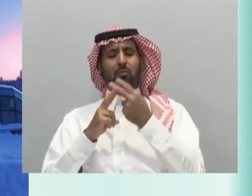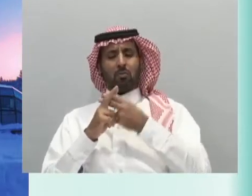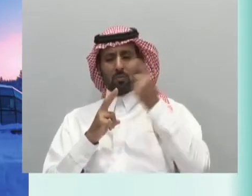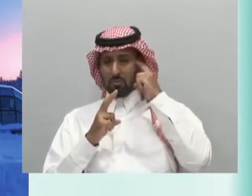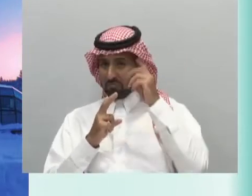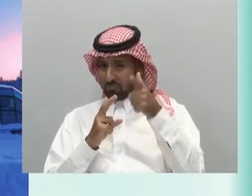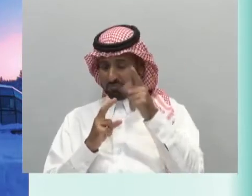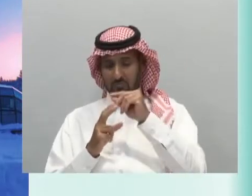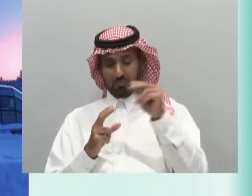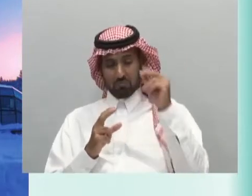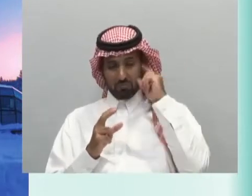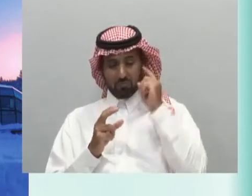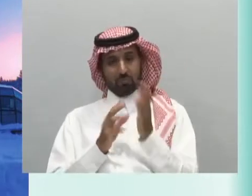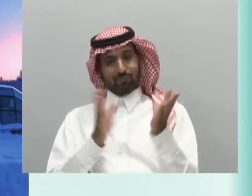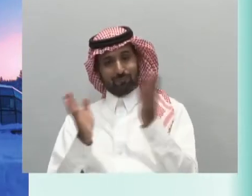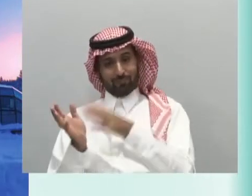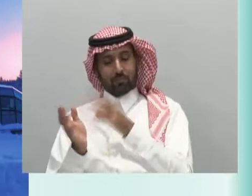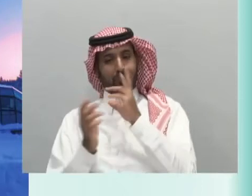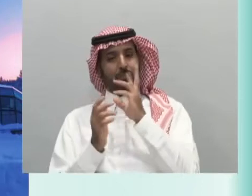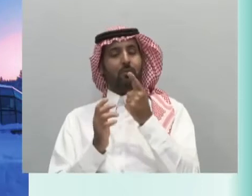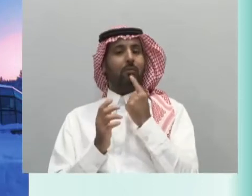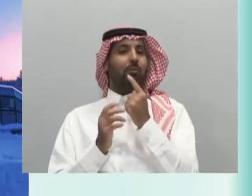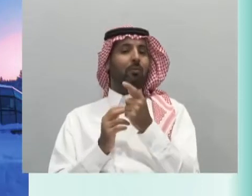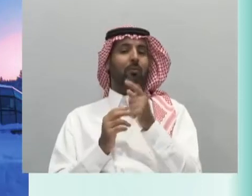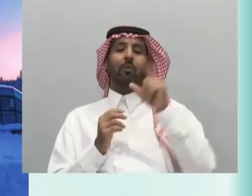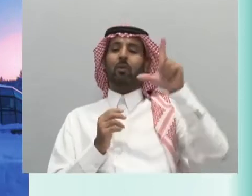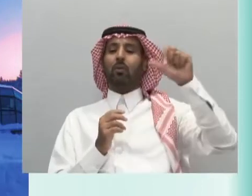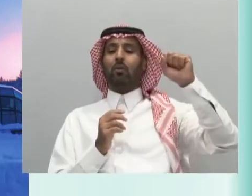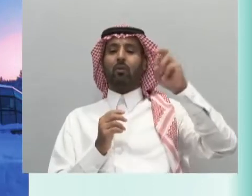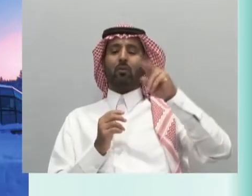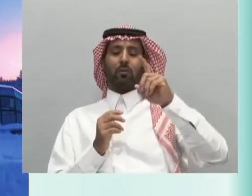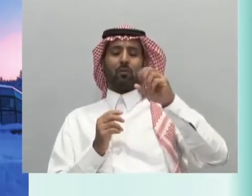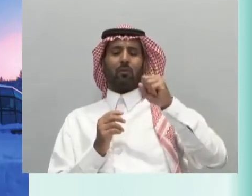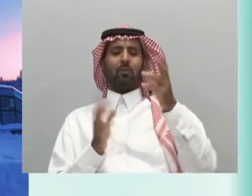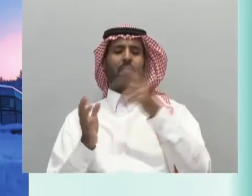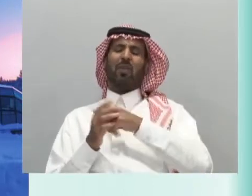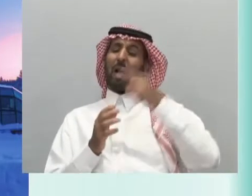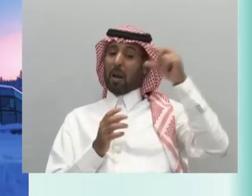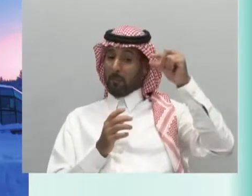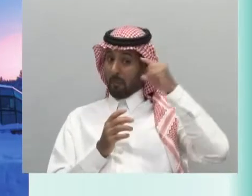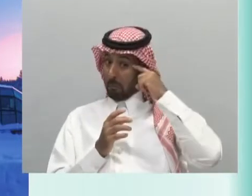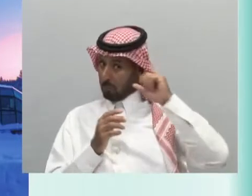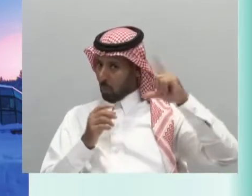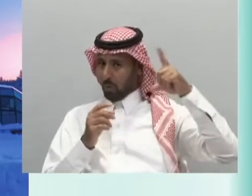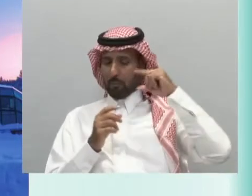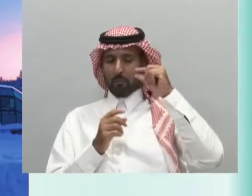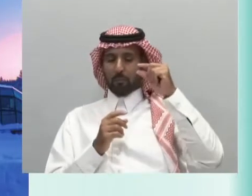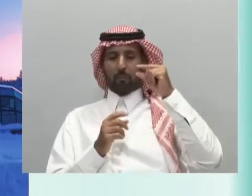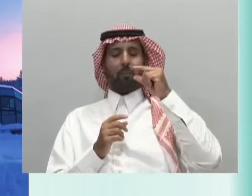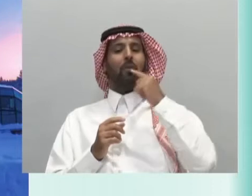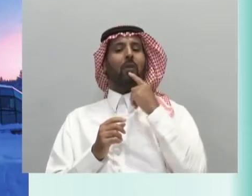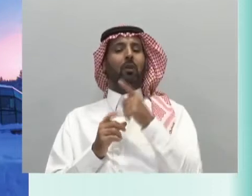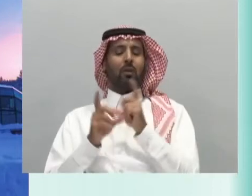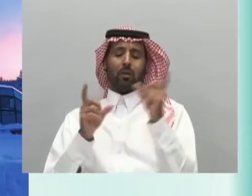Undersea Lodge, Florida, USA? And this is called Capsule Hotels throughout Japan? Or you